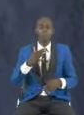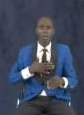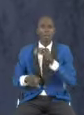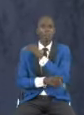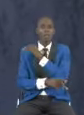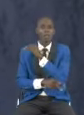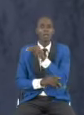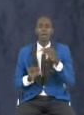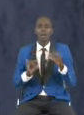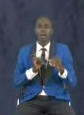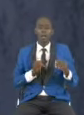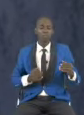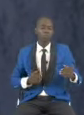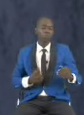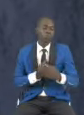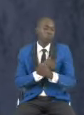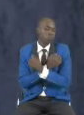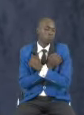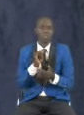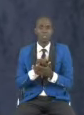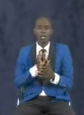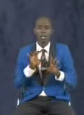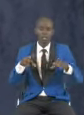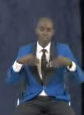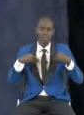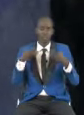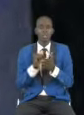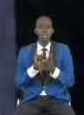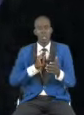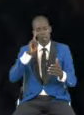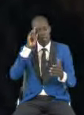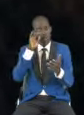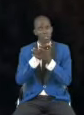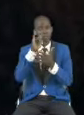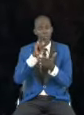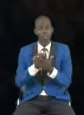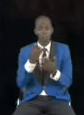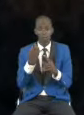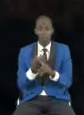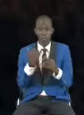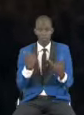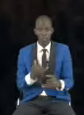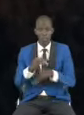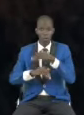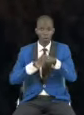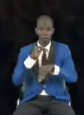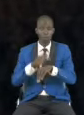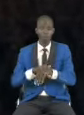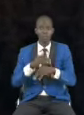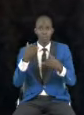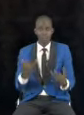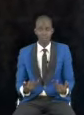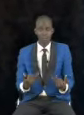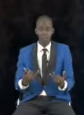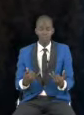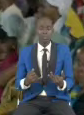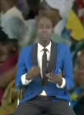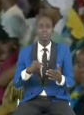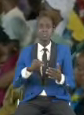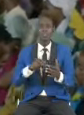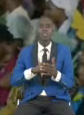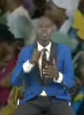embrace that. I believe that. I accept that. From today, this is the beginning of a new